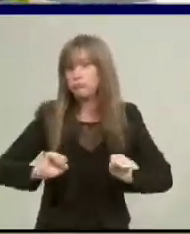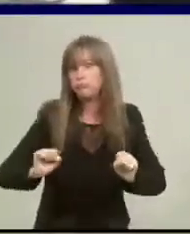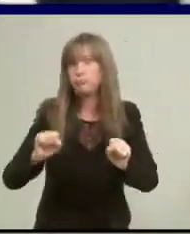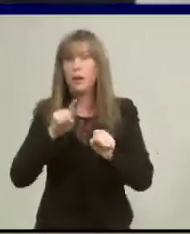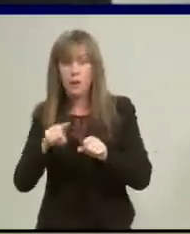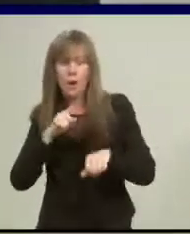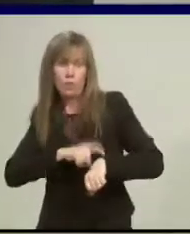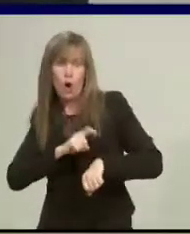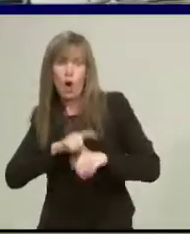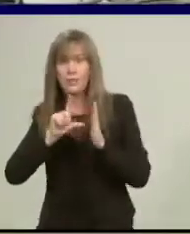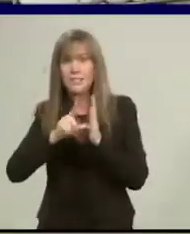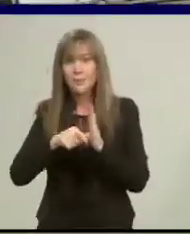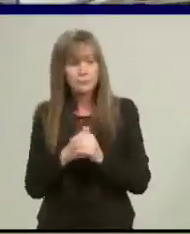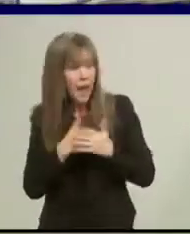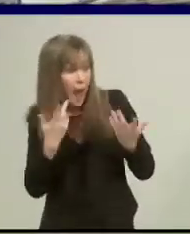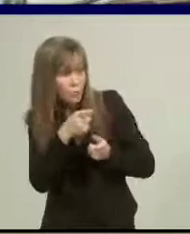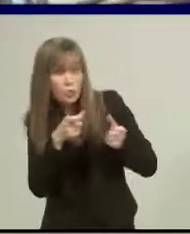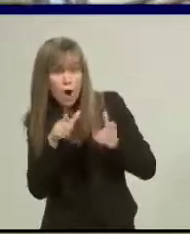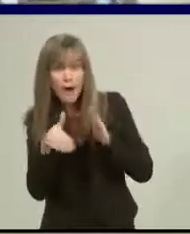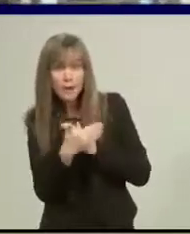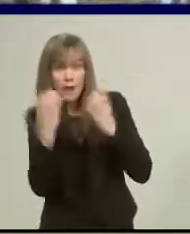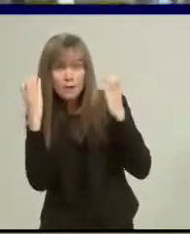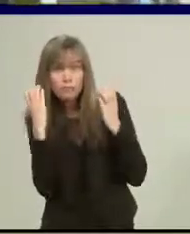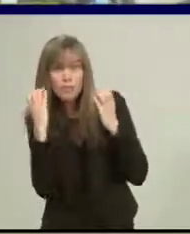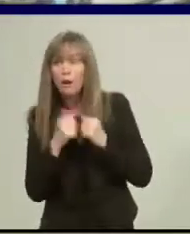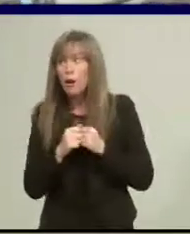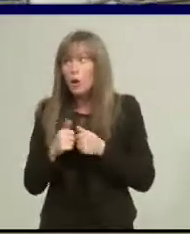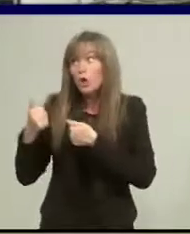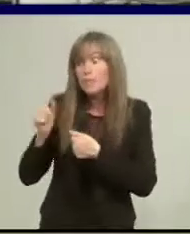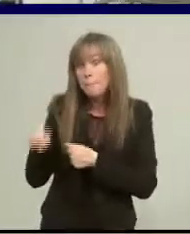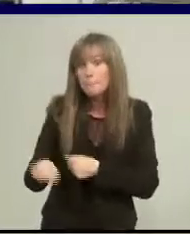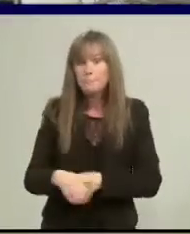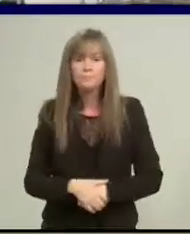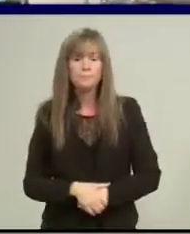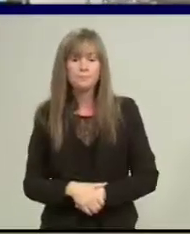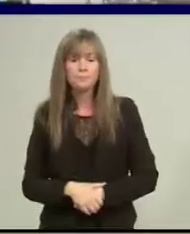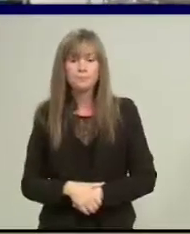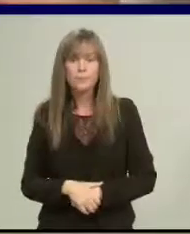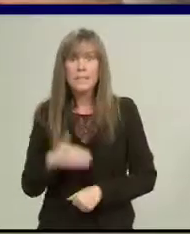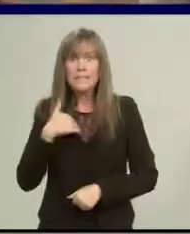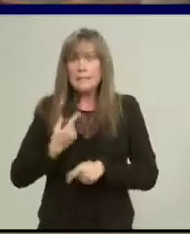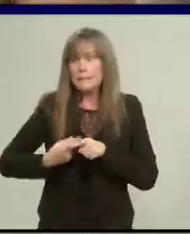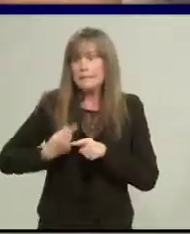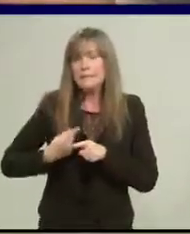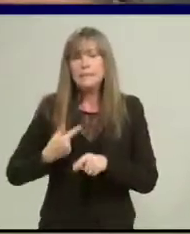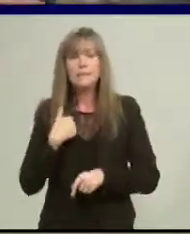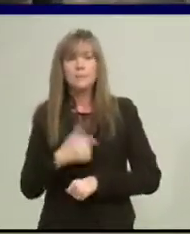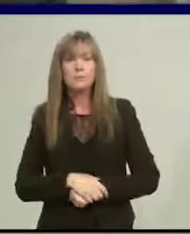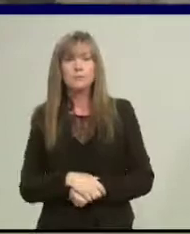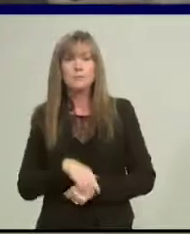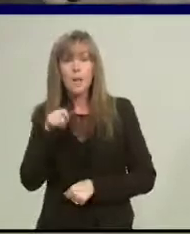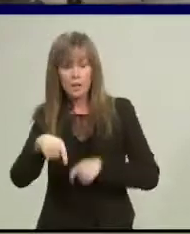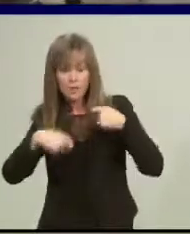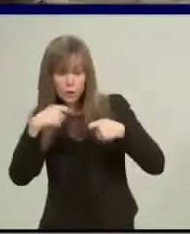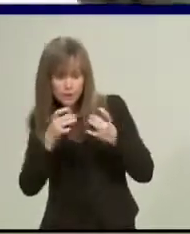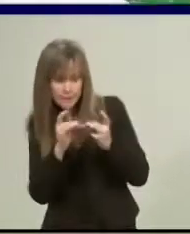ticking. How are you coping under the pressure at the moment? Good, yeah. Just have to speed up a little. As the dishes start to form,